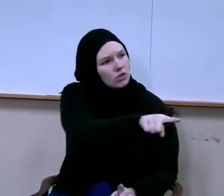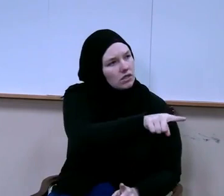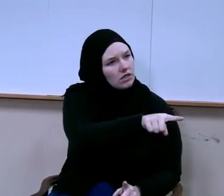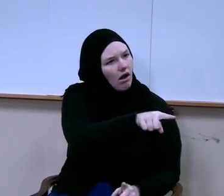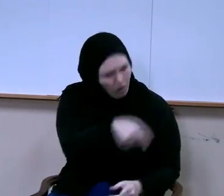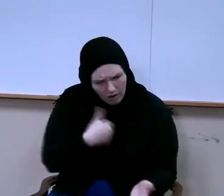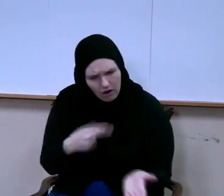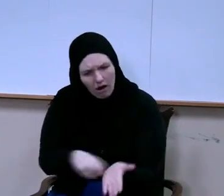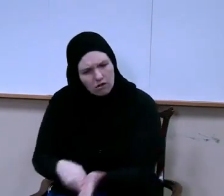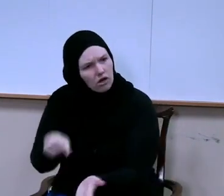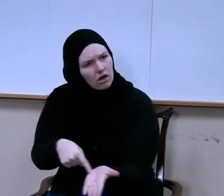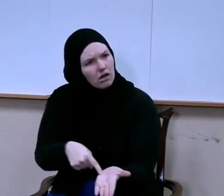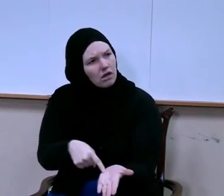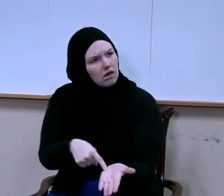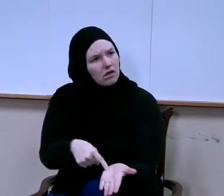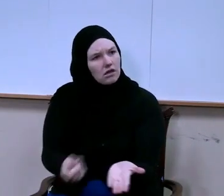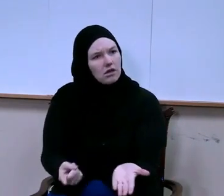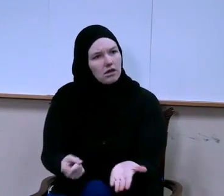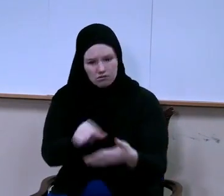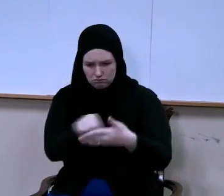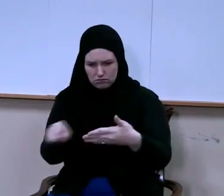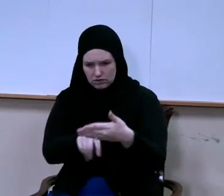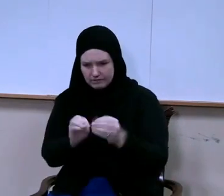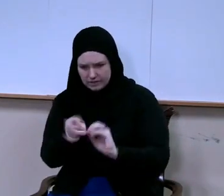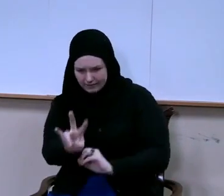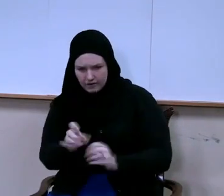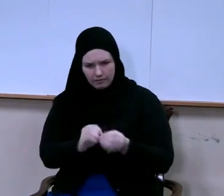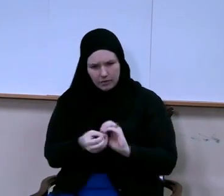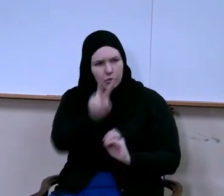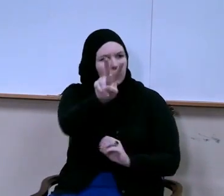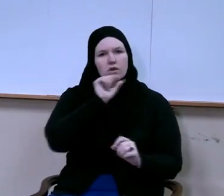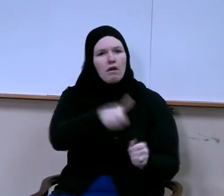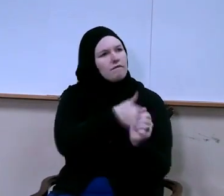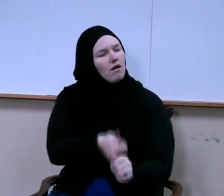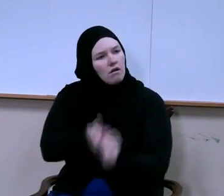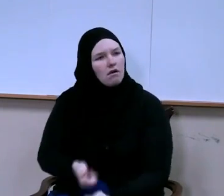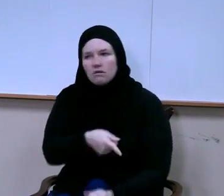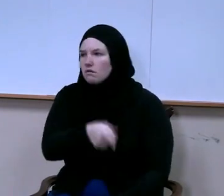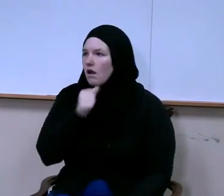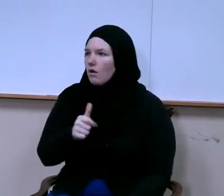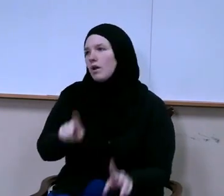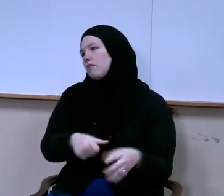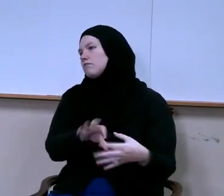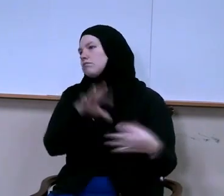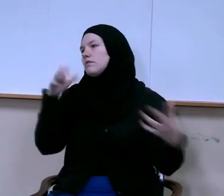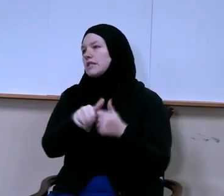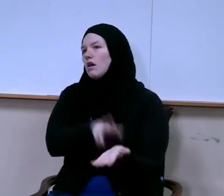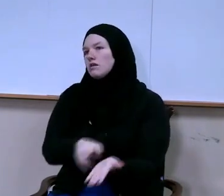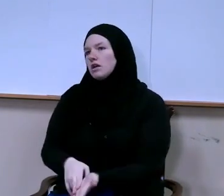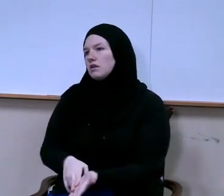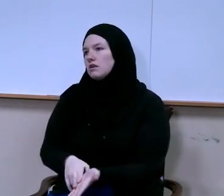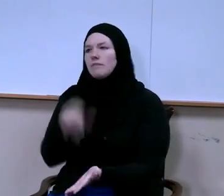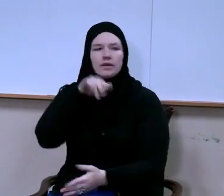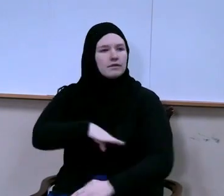you, this is your contract. Item 7, you're not complying. Item 2, you're not complying. We have to break the